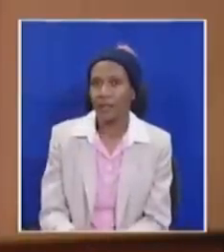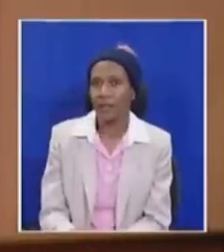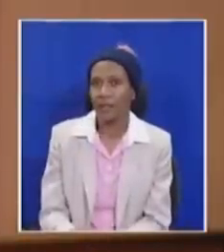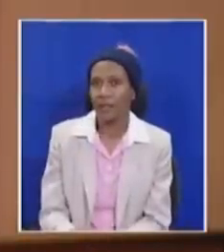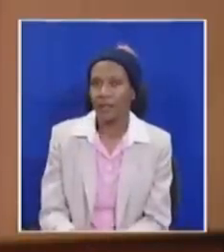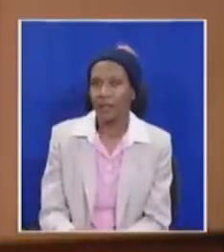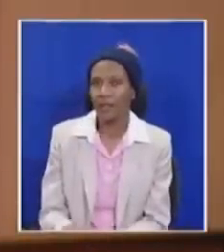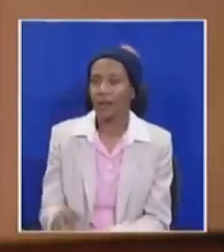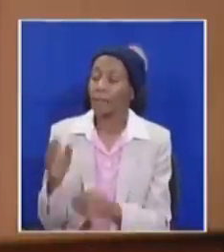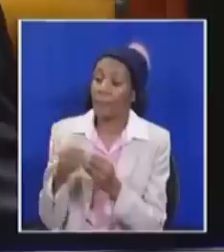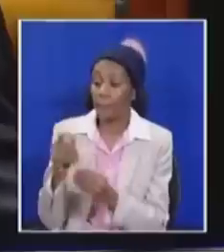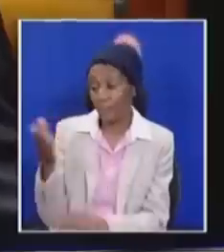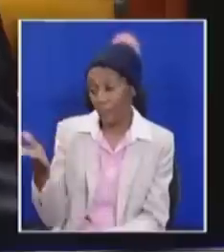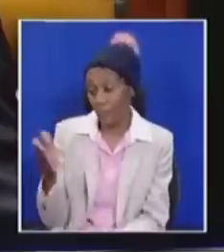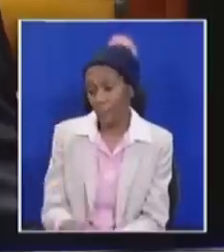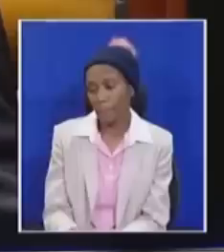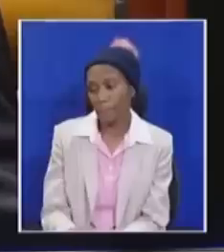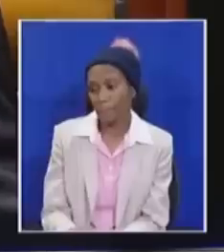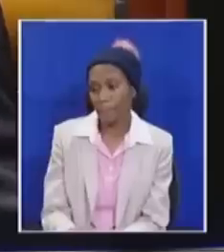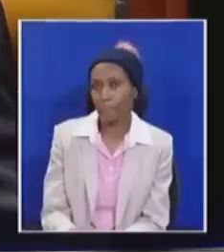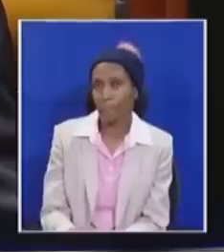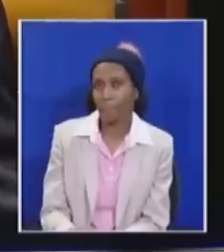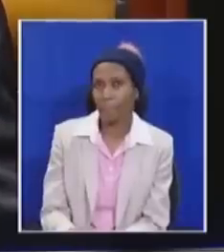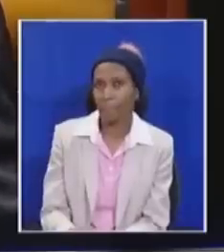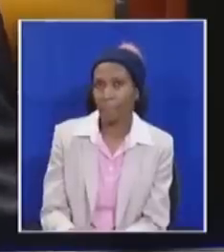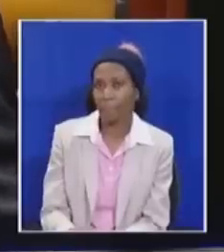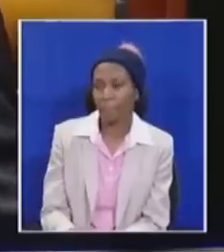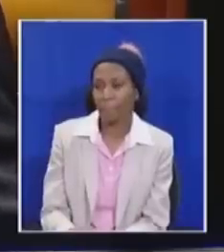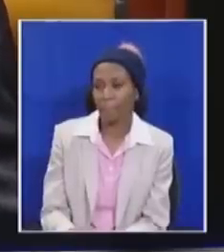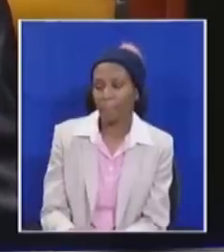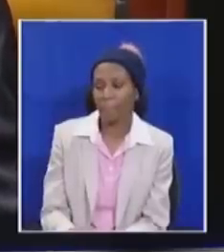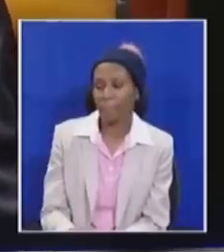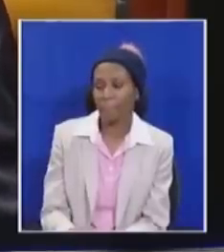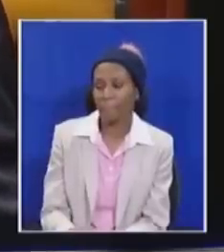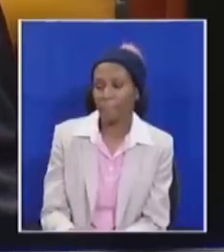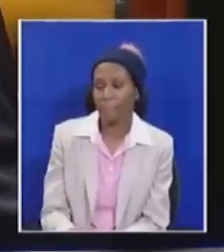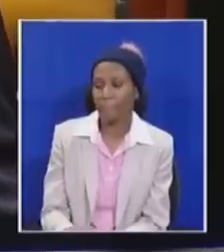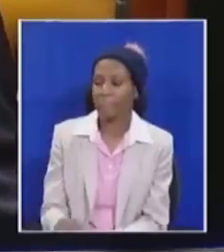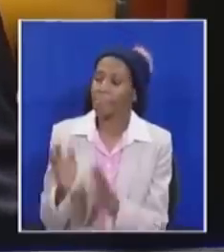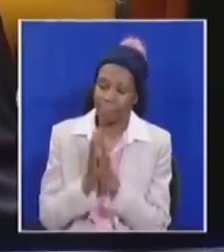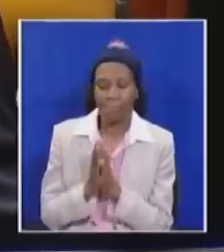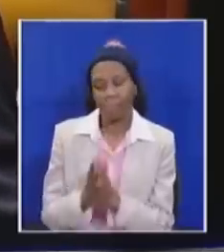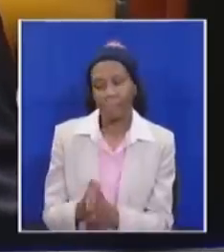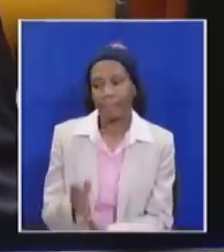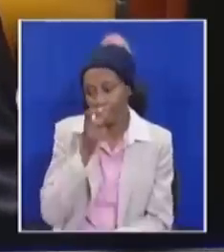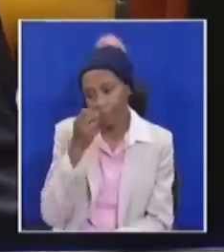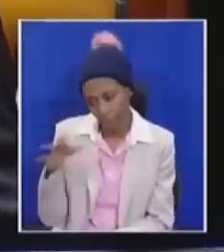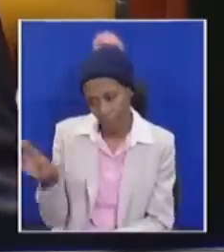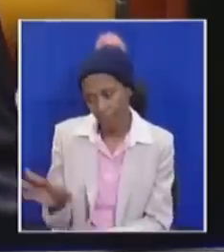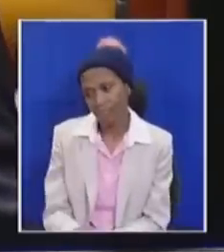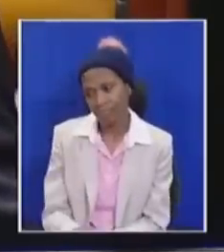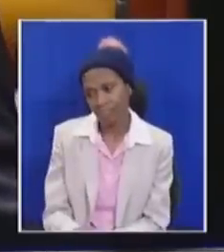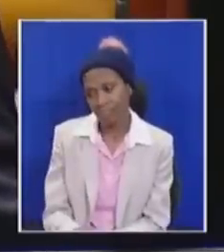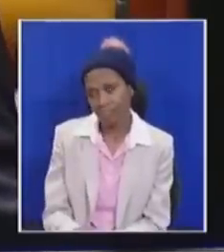DP. Honorable Member, you see, you are selectively reading your own remarks, and I ask you to withdraw them.